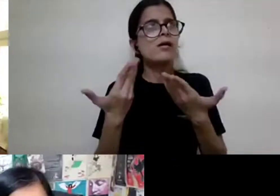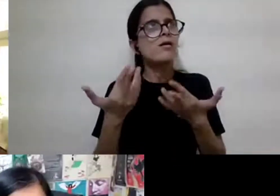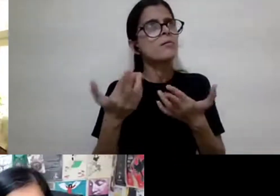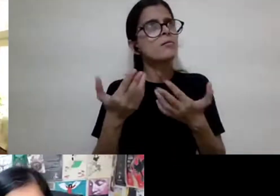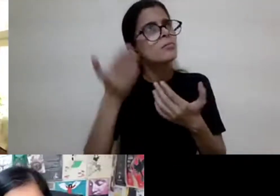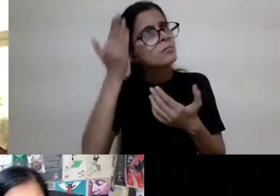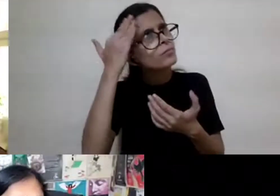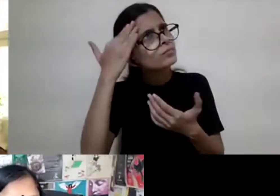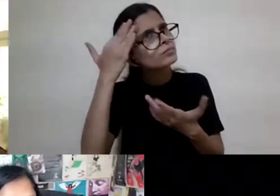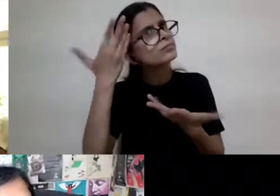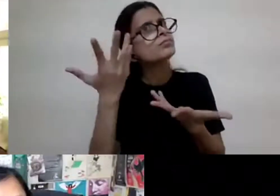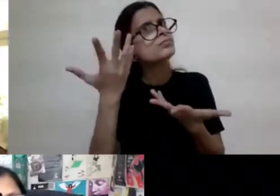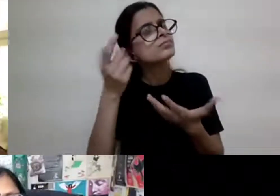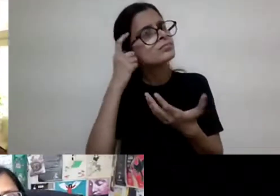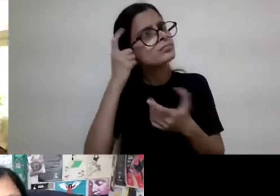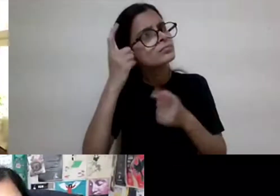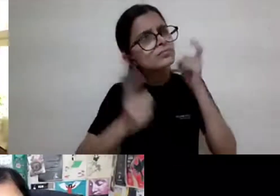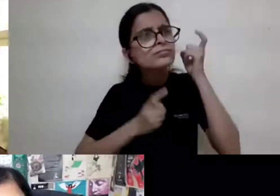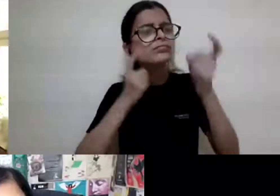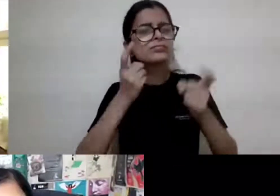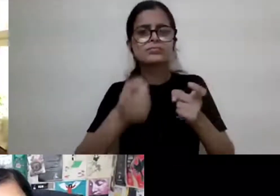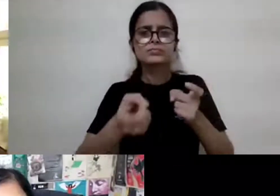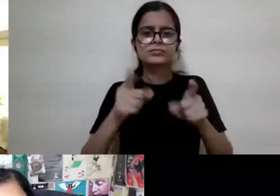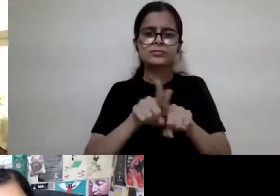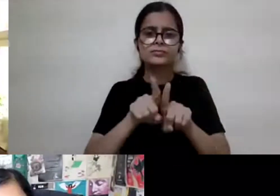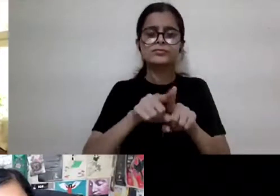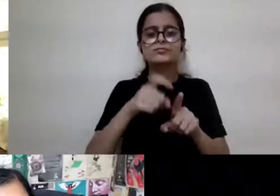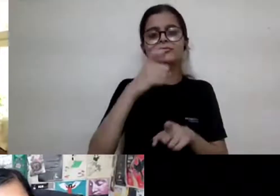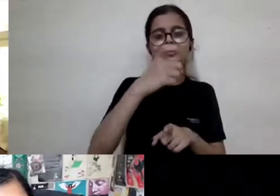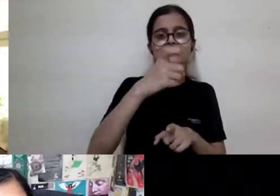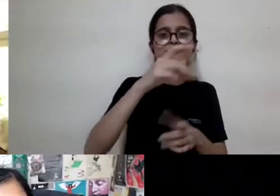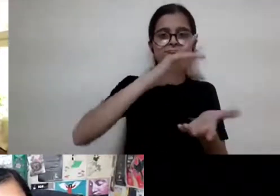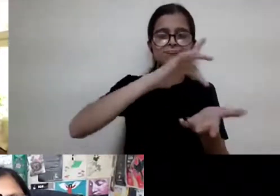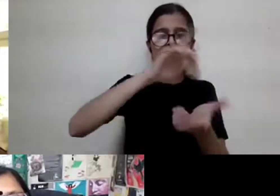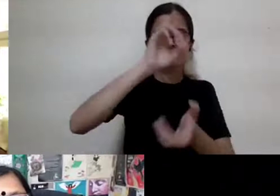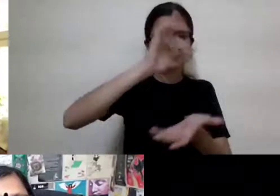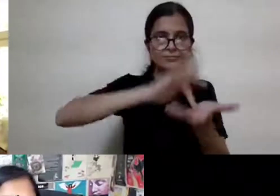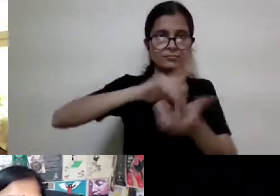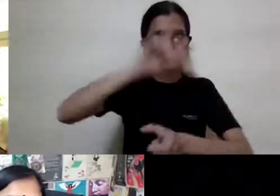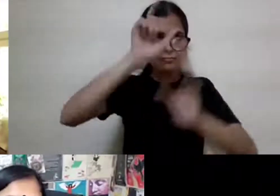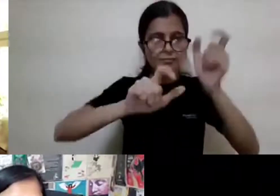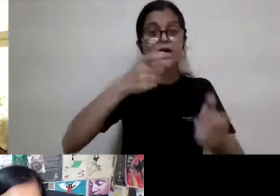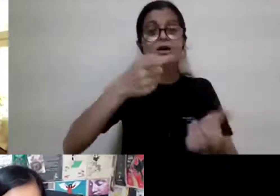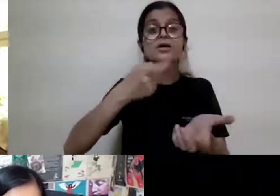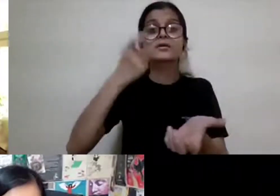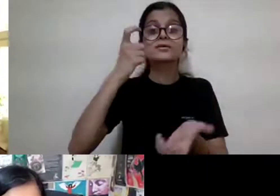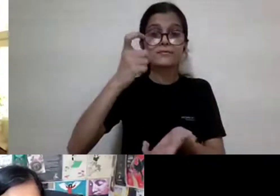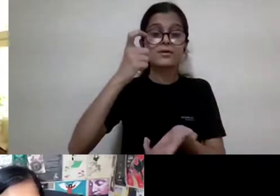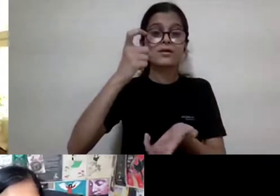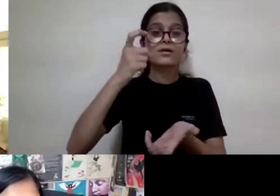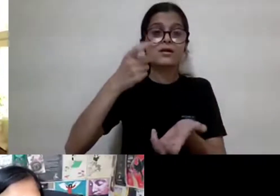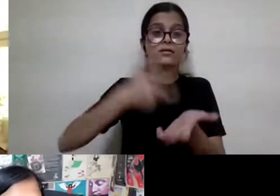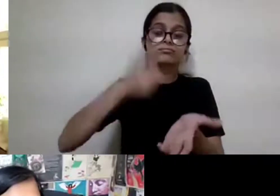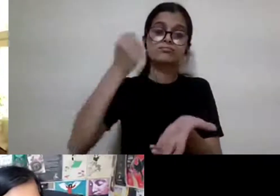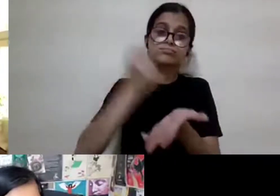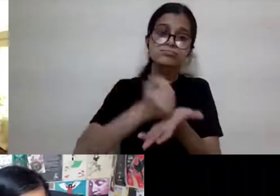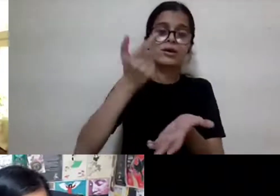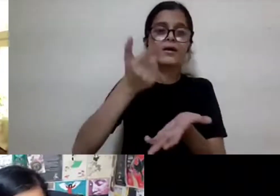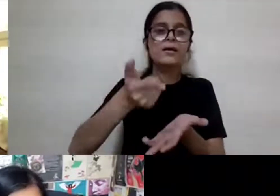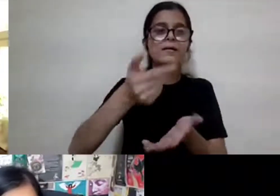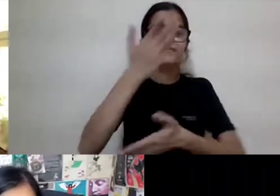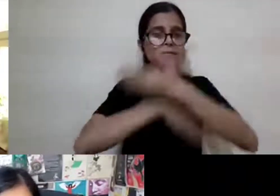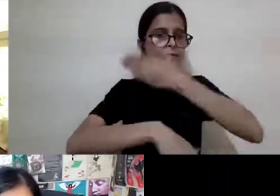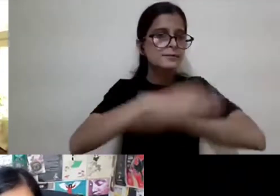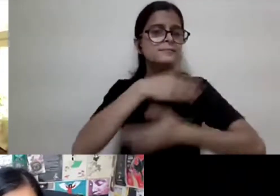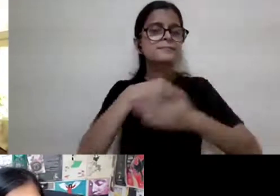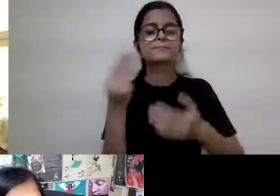things such as, despite every seventh citizen in Germany having an officially recognized disability and so many